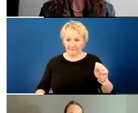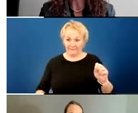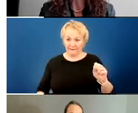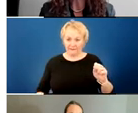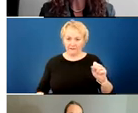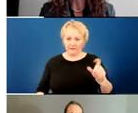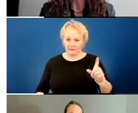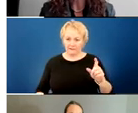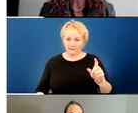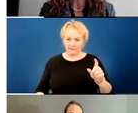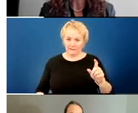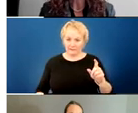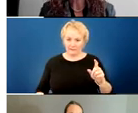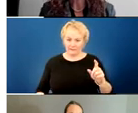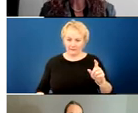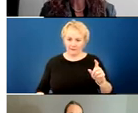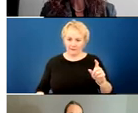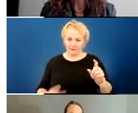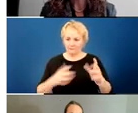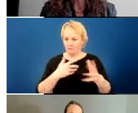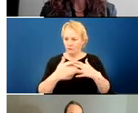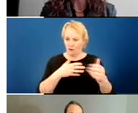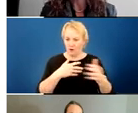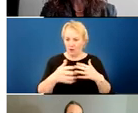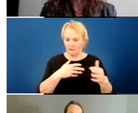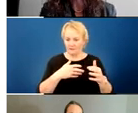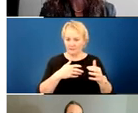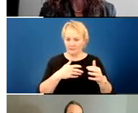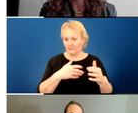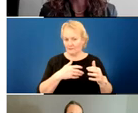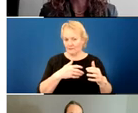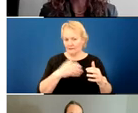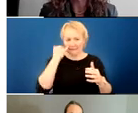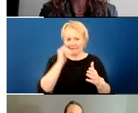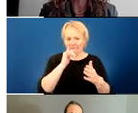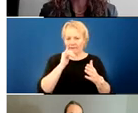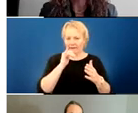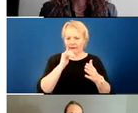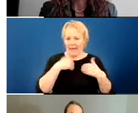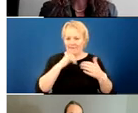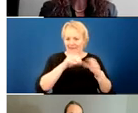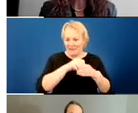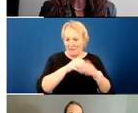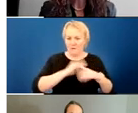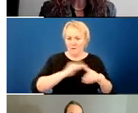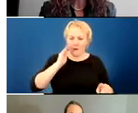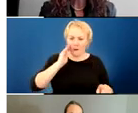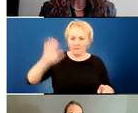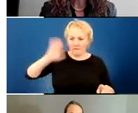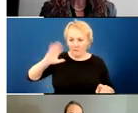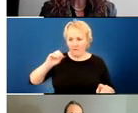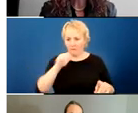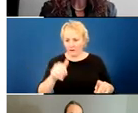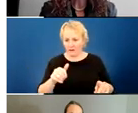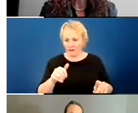them to be able to function in the home, regardless of whether those components were in the survivor's home before the disaster. It is this number,